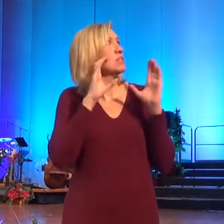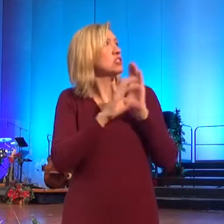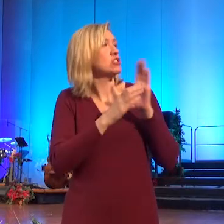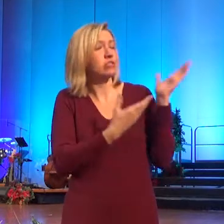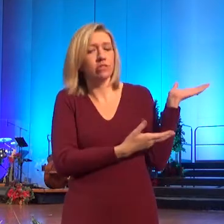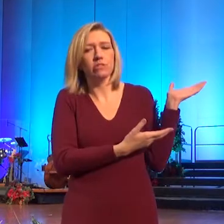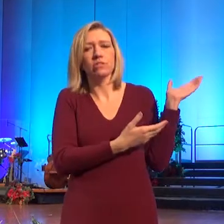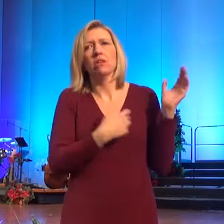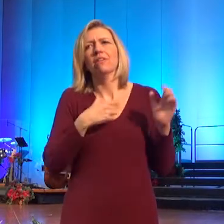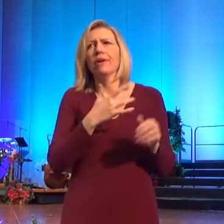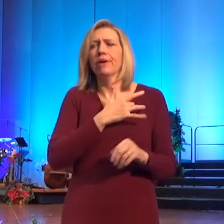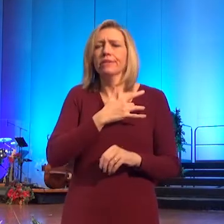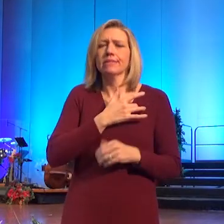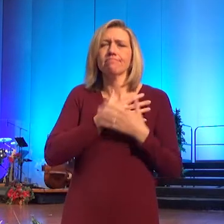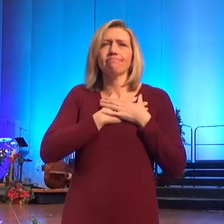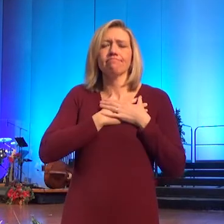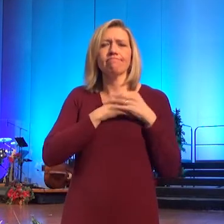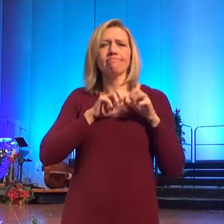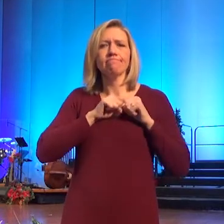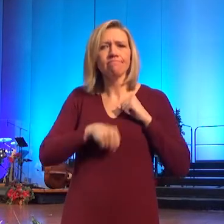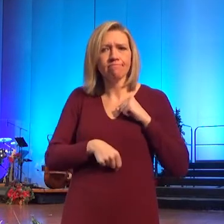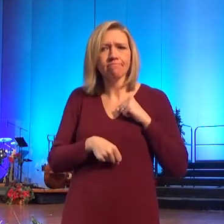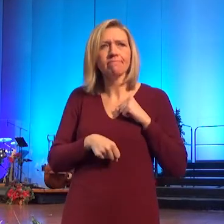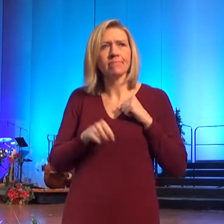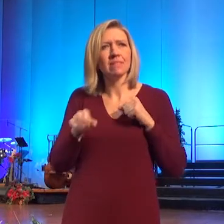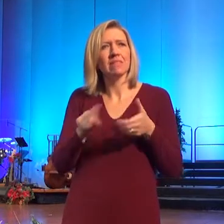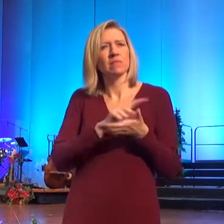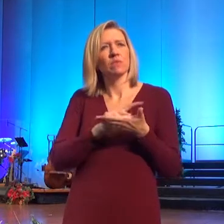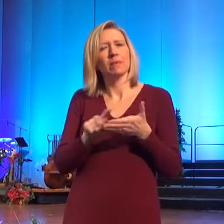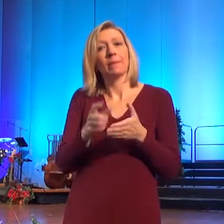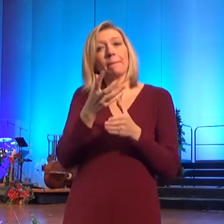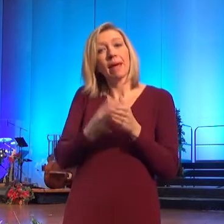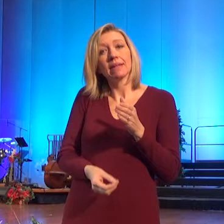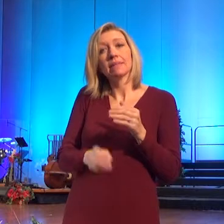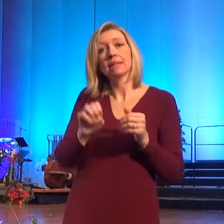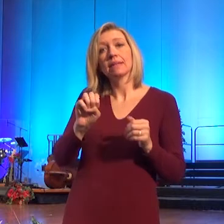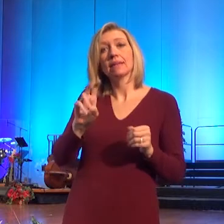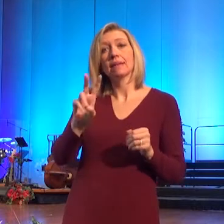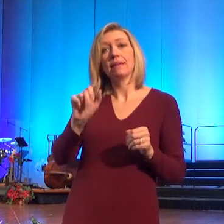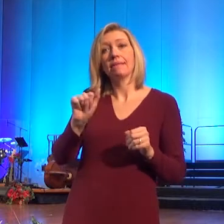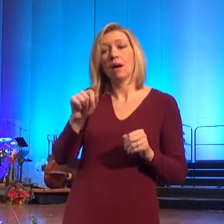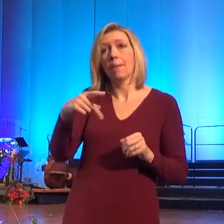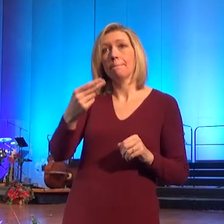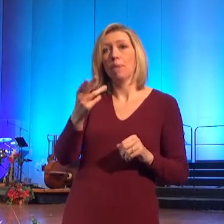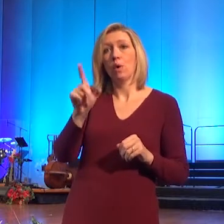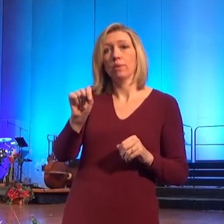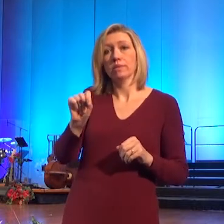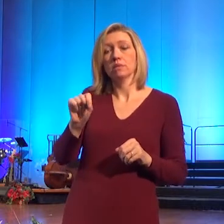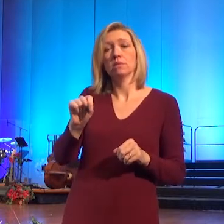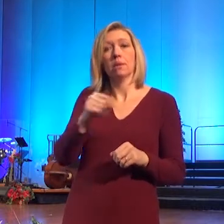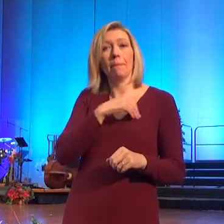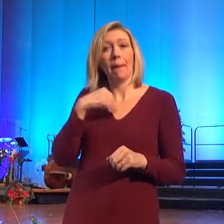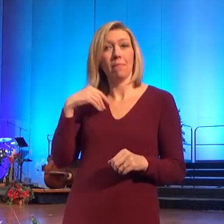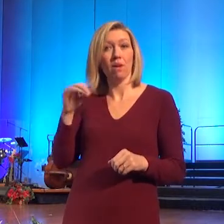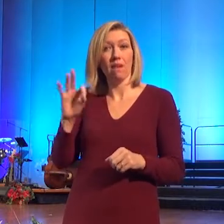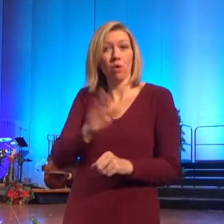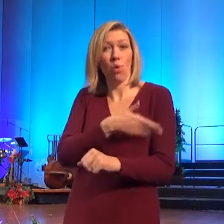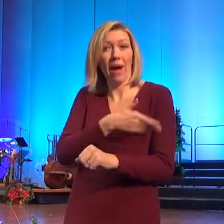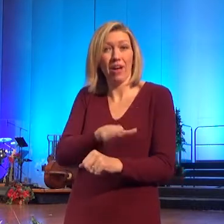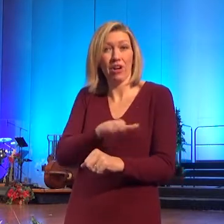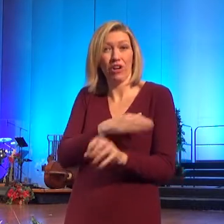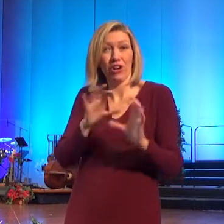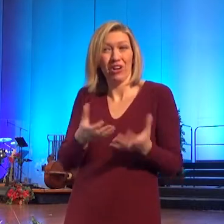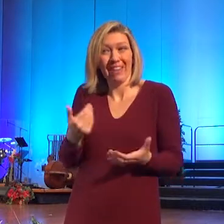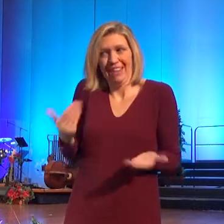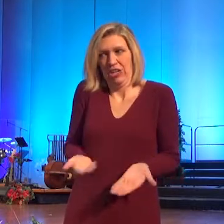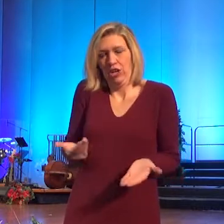And our hearts are just so saddened this weekend by the passing of Eva Post, a member of our choir who was here for rehearsal